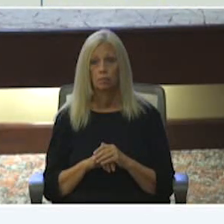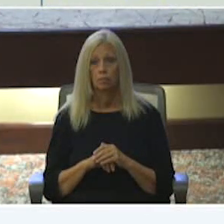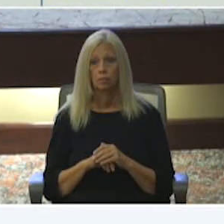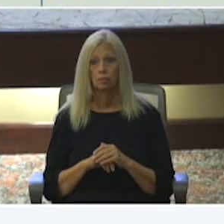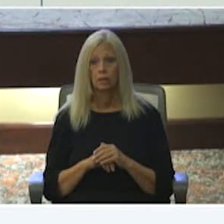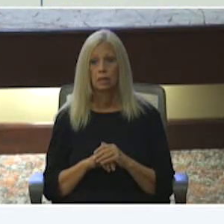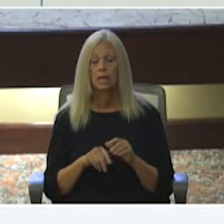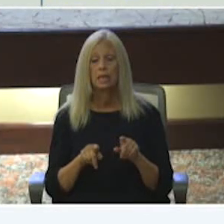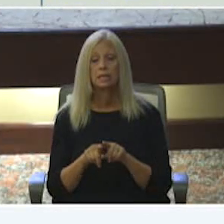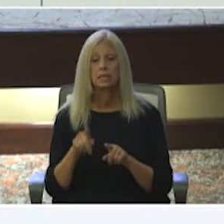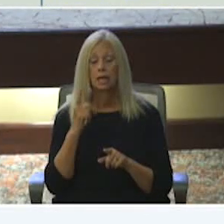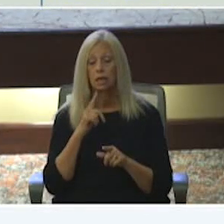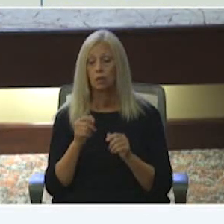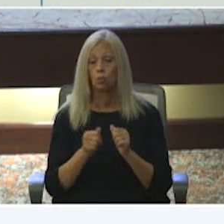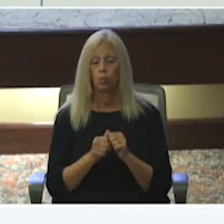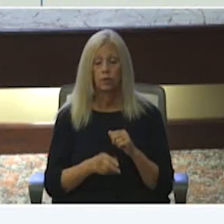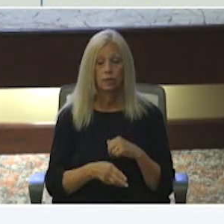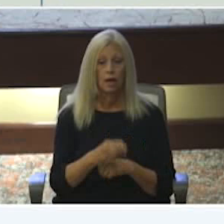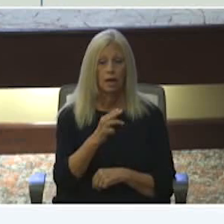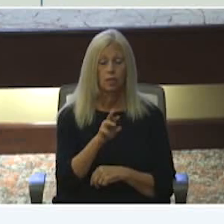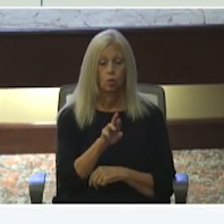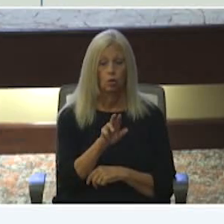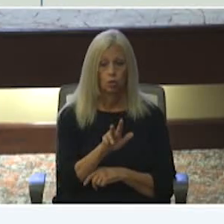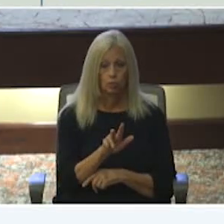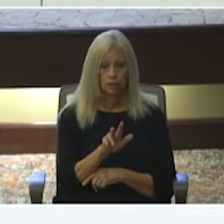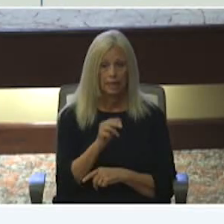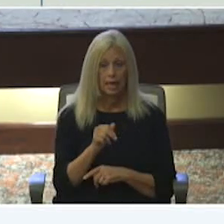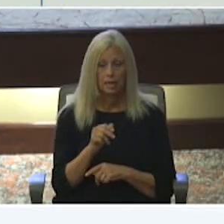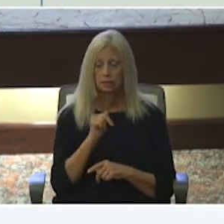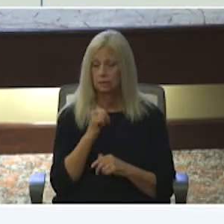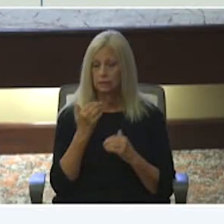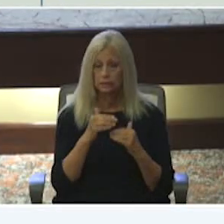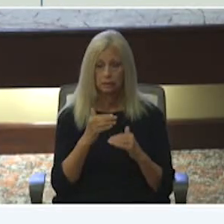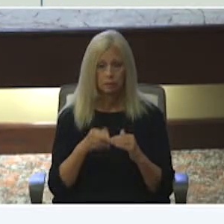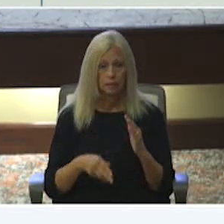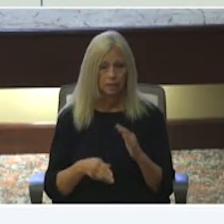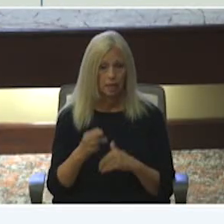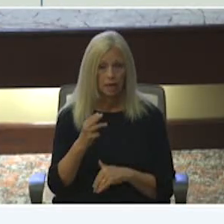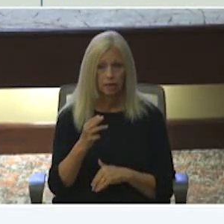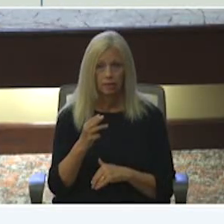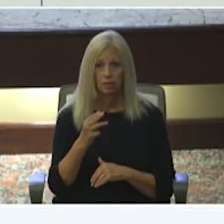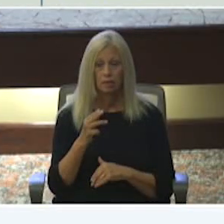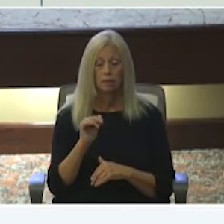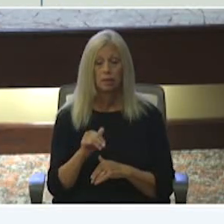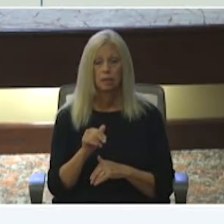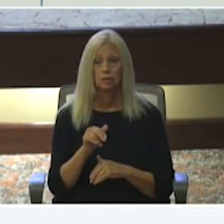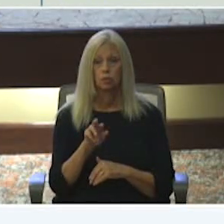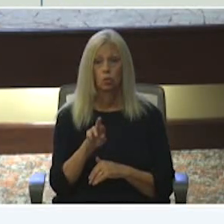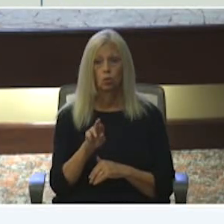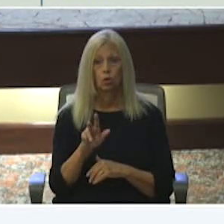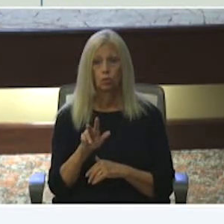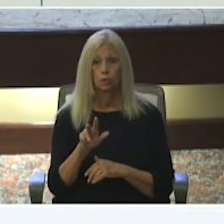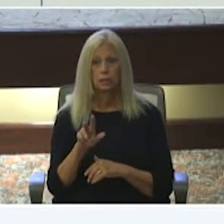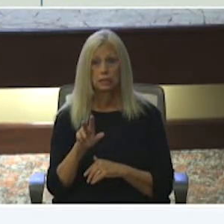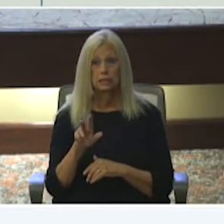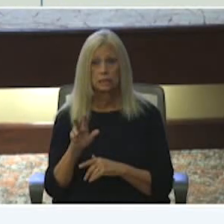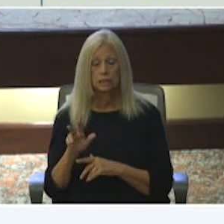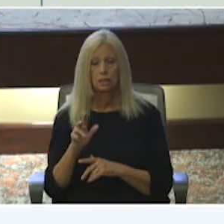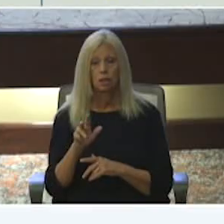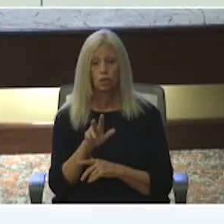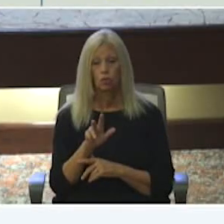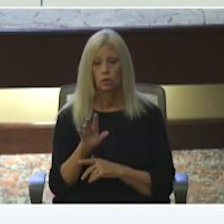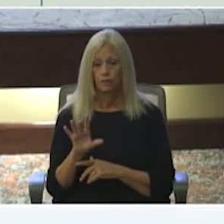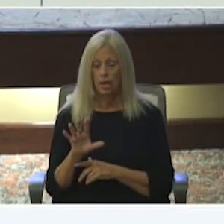Same with the height. As I mentioned, the R3 has unlimited height. The proposed R3C has 35-foot height